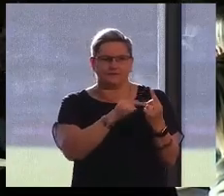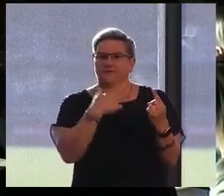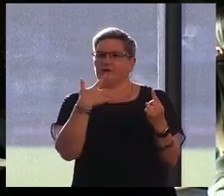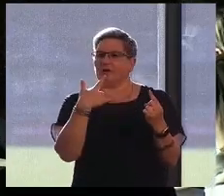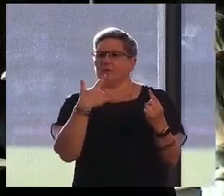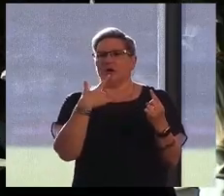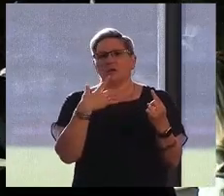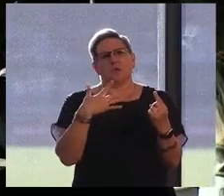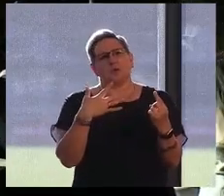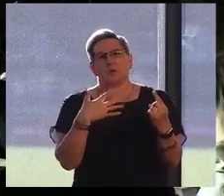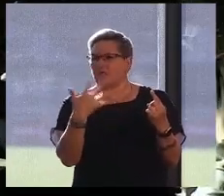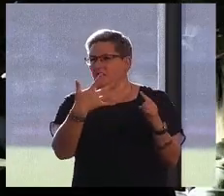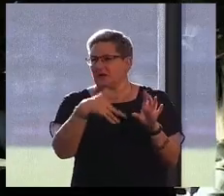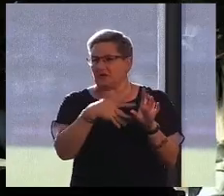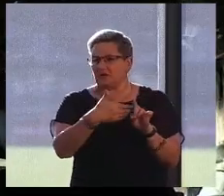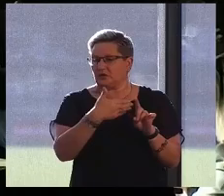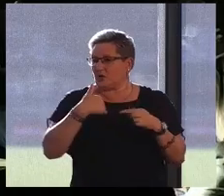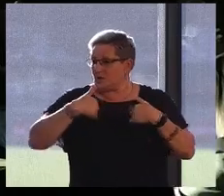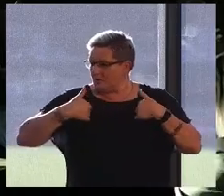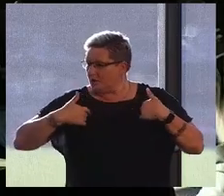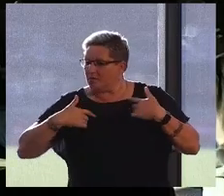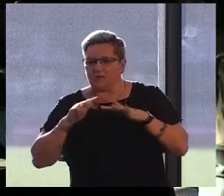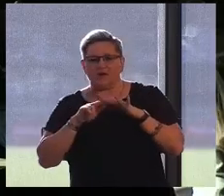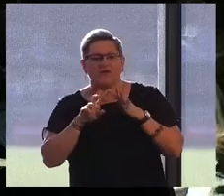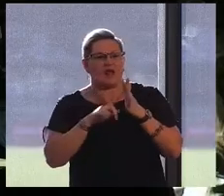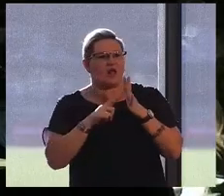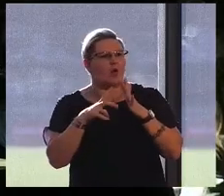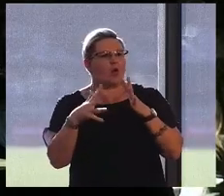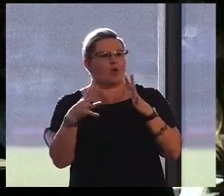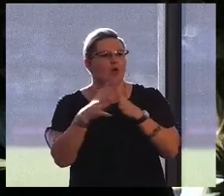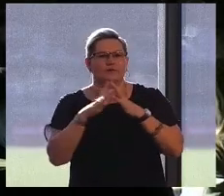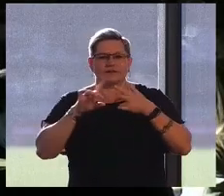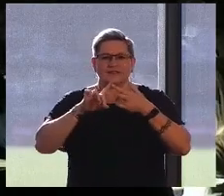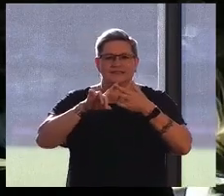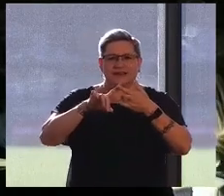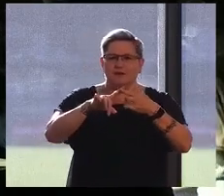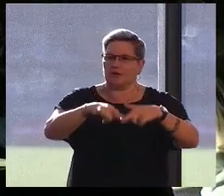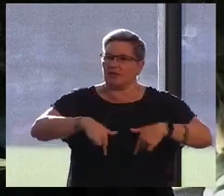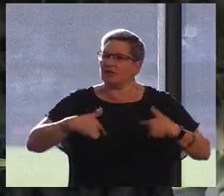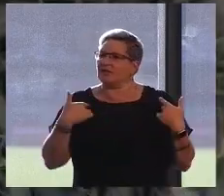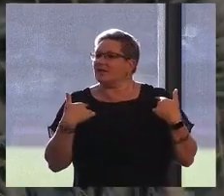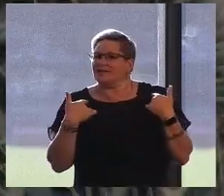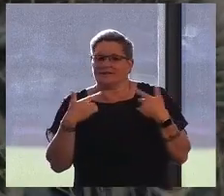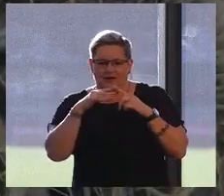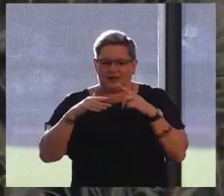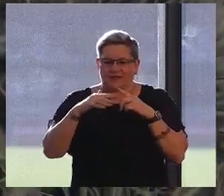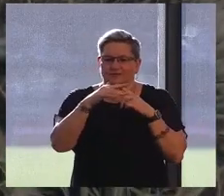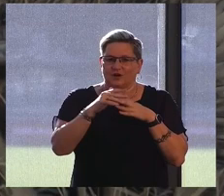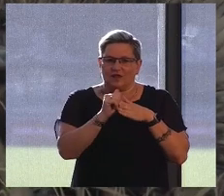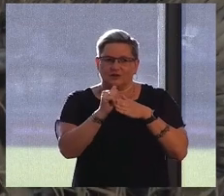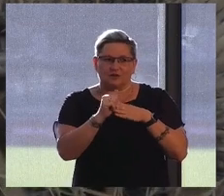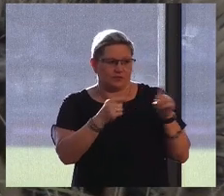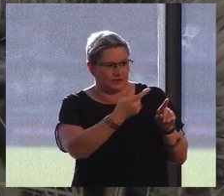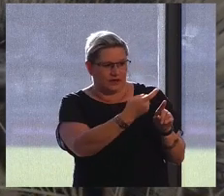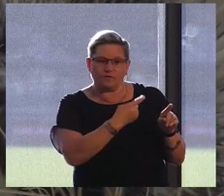ago. I was a fellow at the Centre for Sustainability Leadership, and she had come to speak about her incredible work at the Australian Youth Climate Coalition